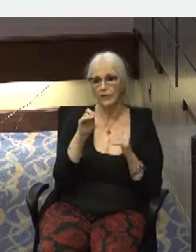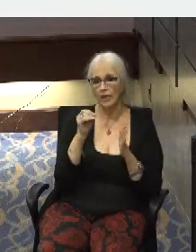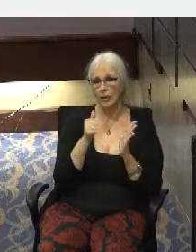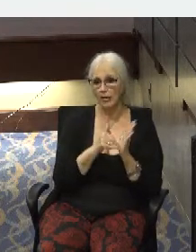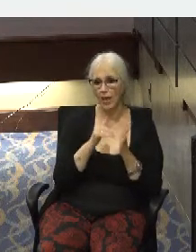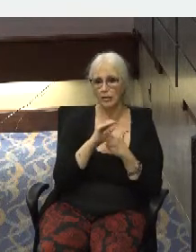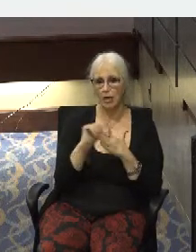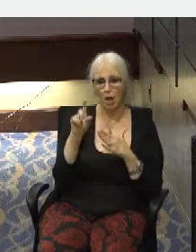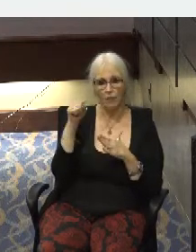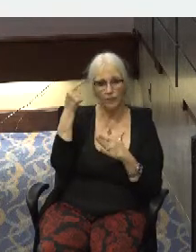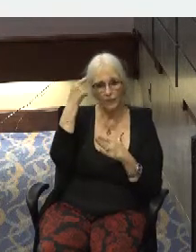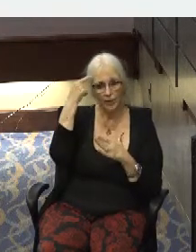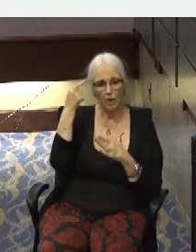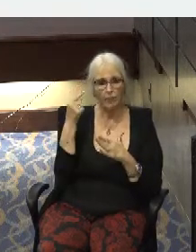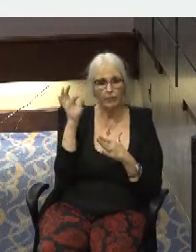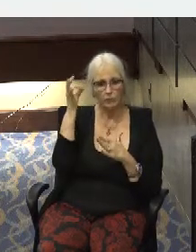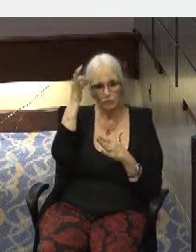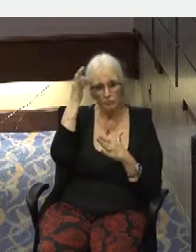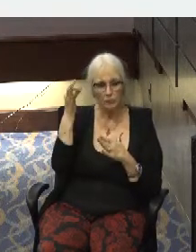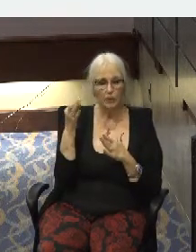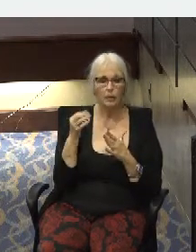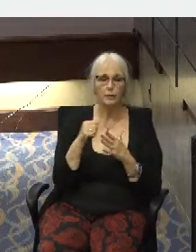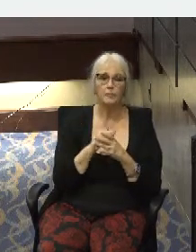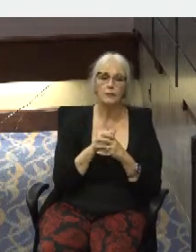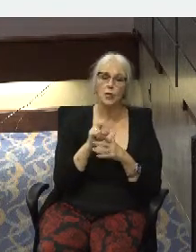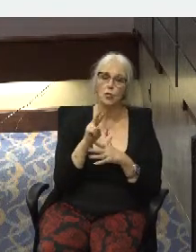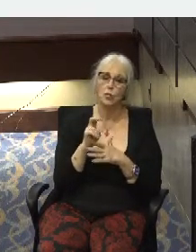federal government taking over the remaining $200,000.